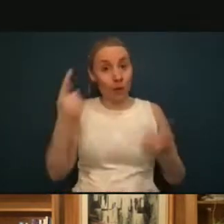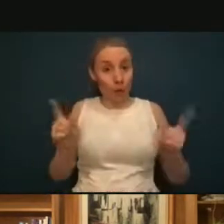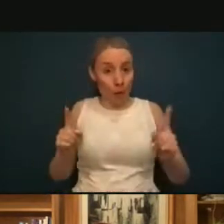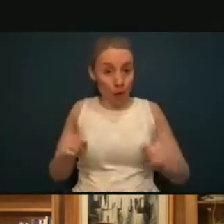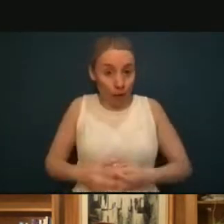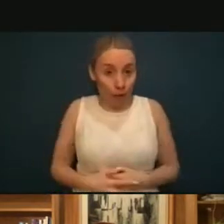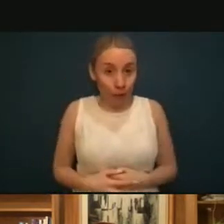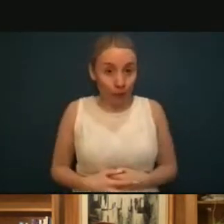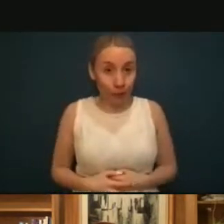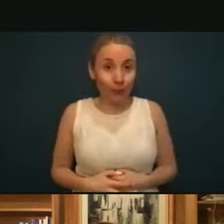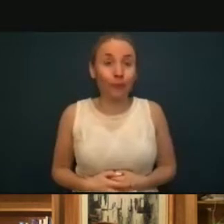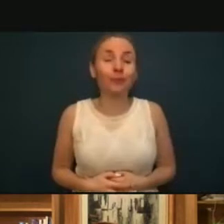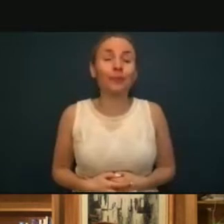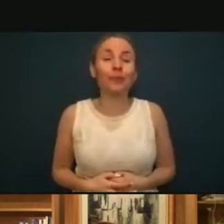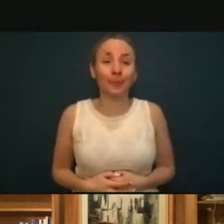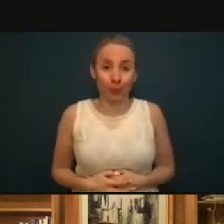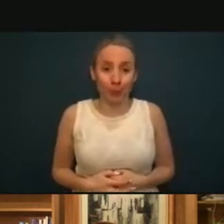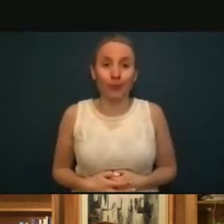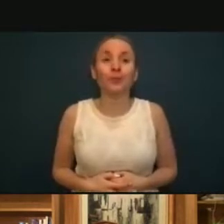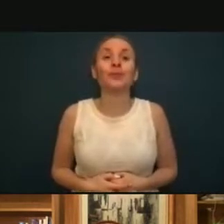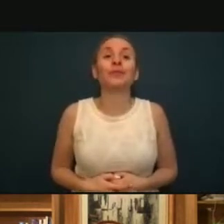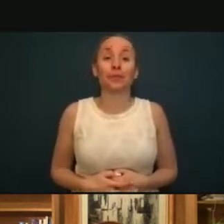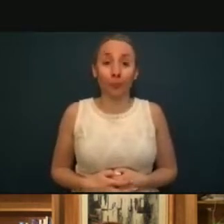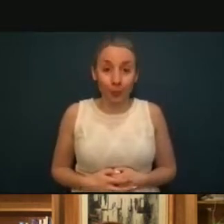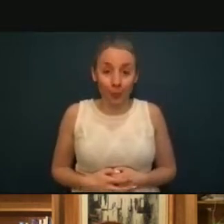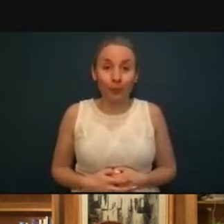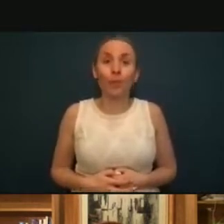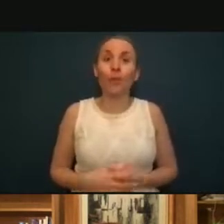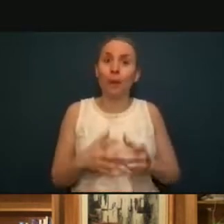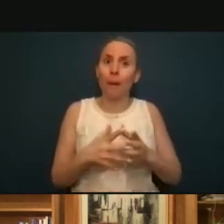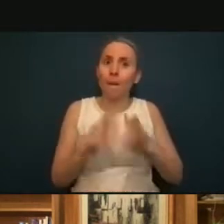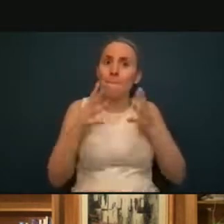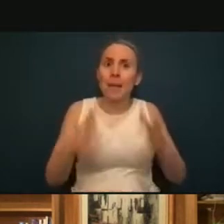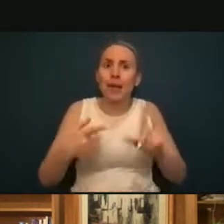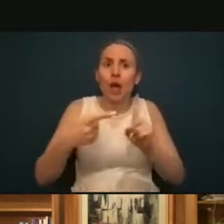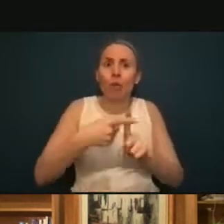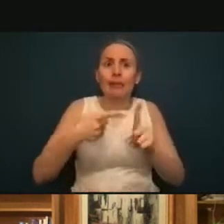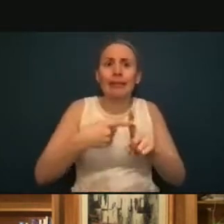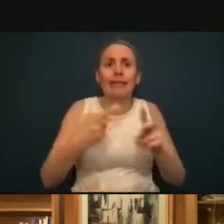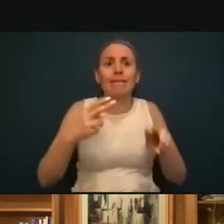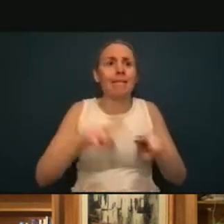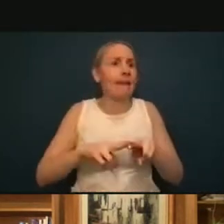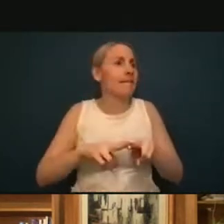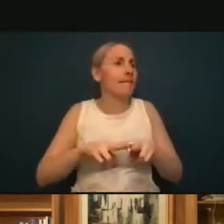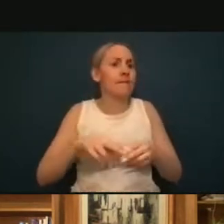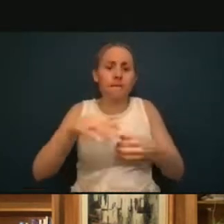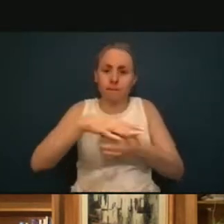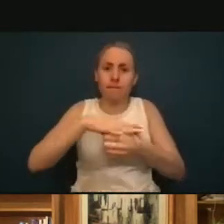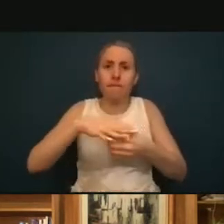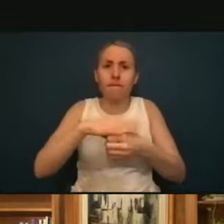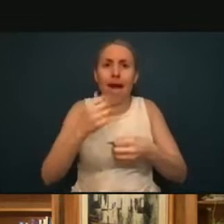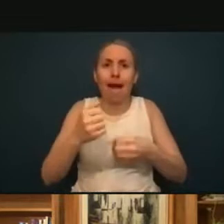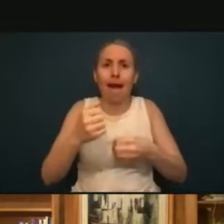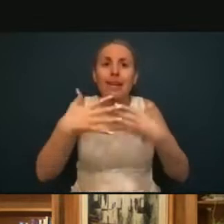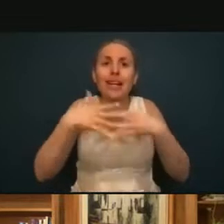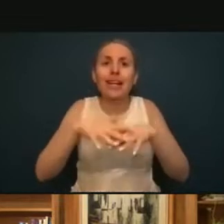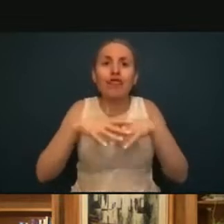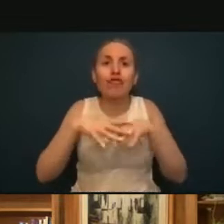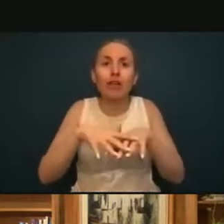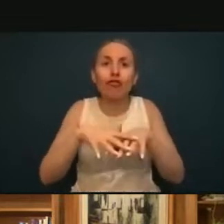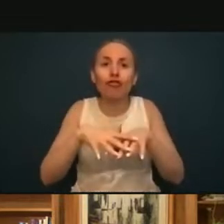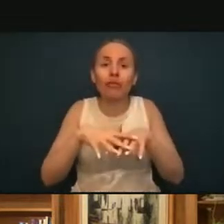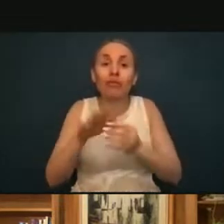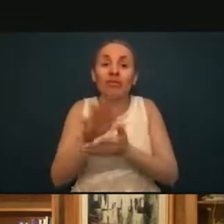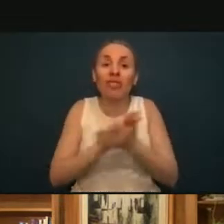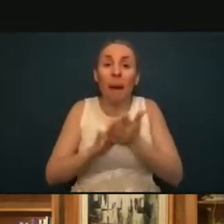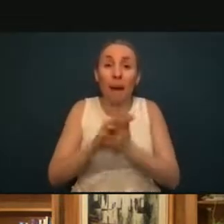exciting to have integration in things. So I find it really exciting to learn from one